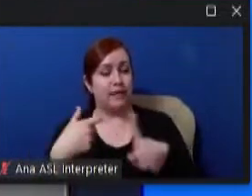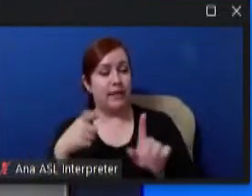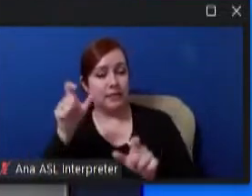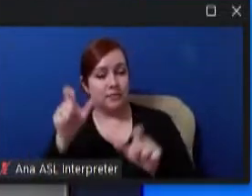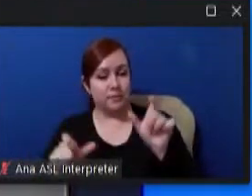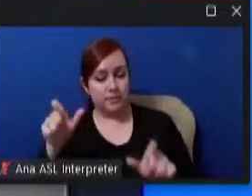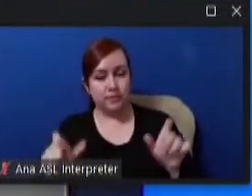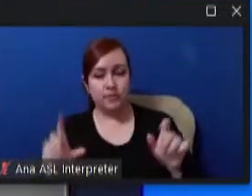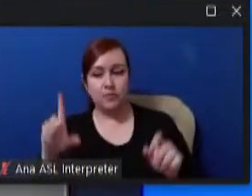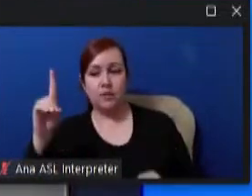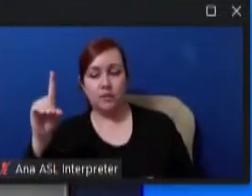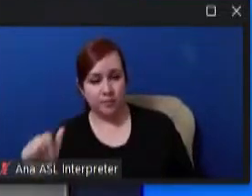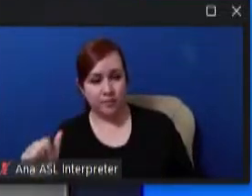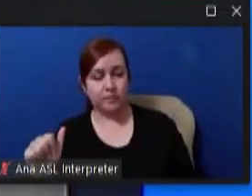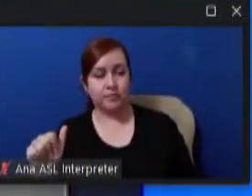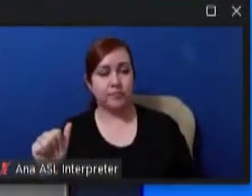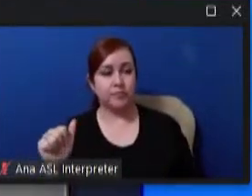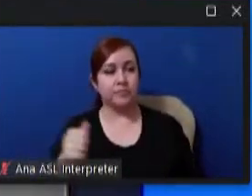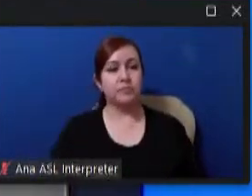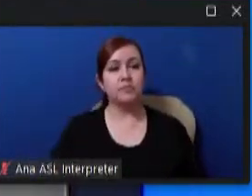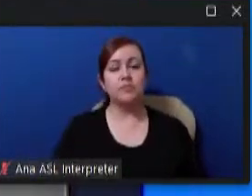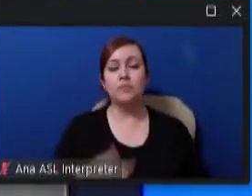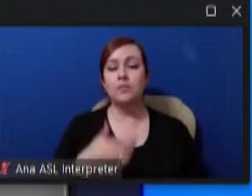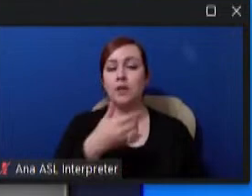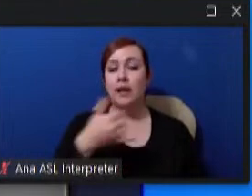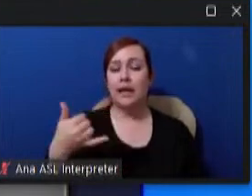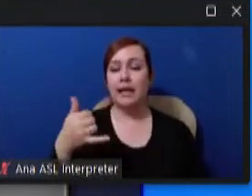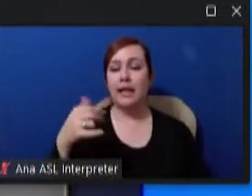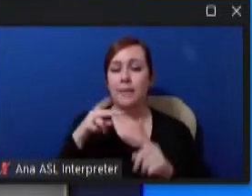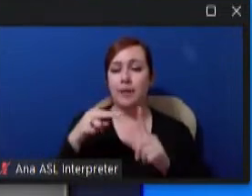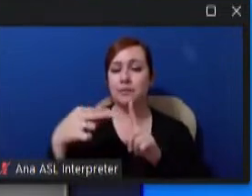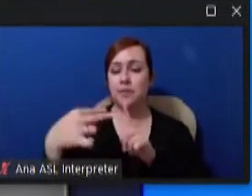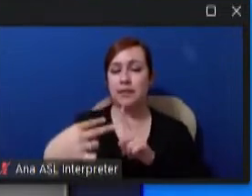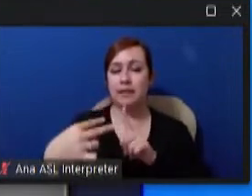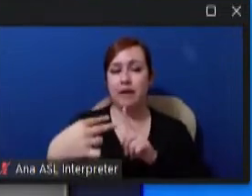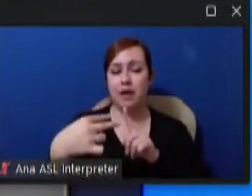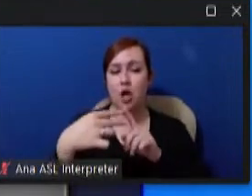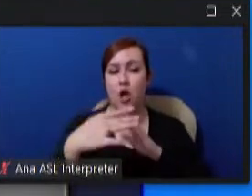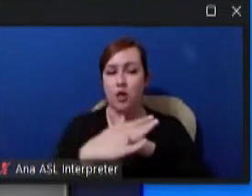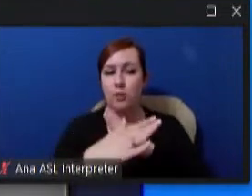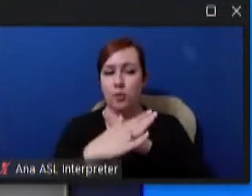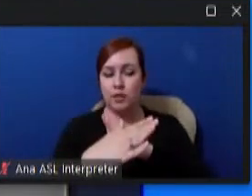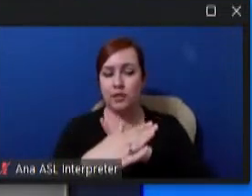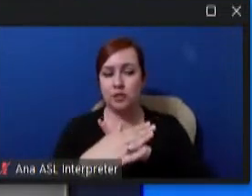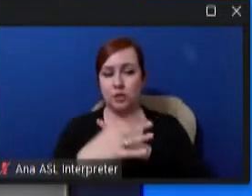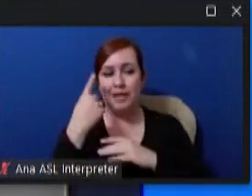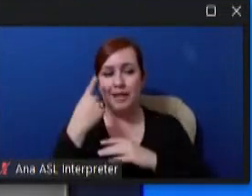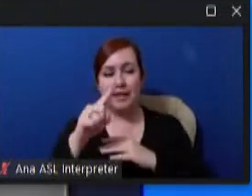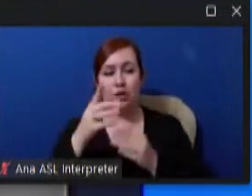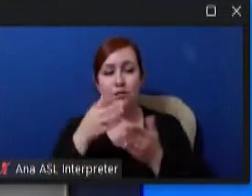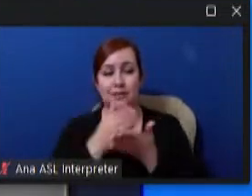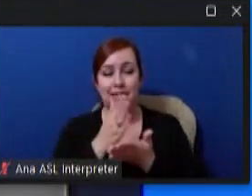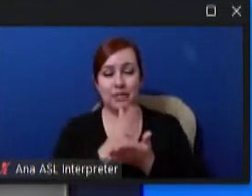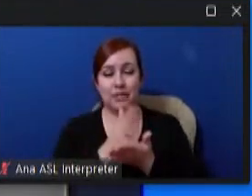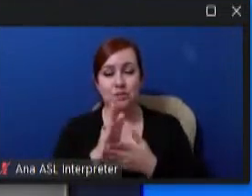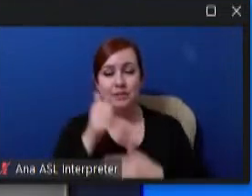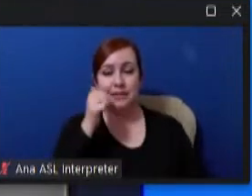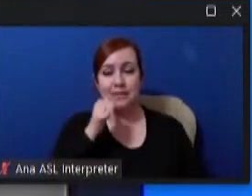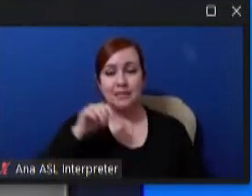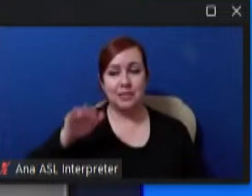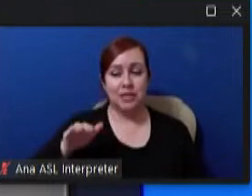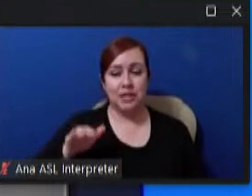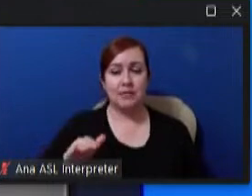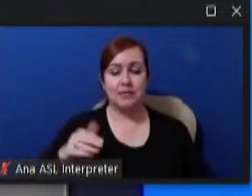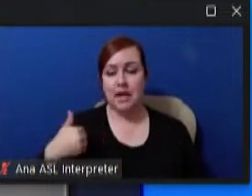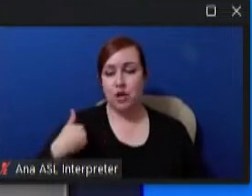that include the perspective of children of disability and the protection